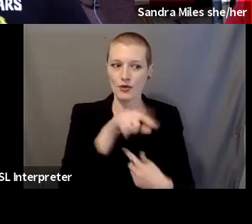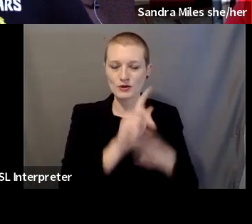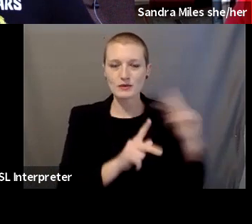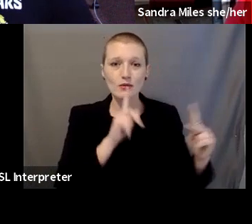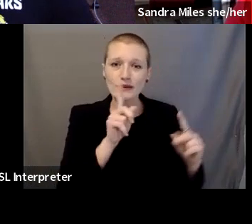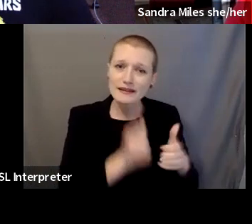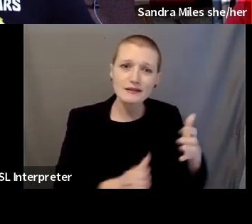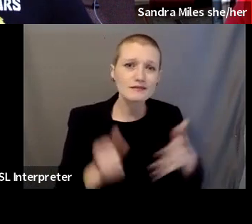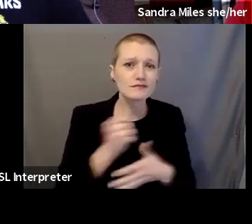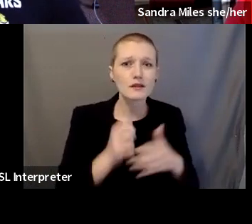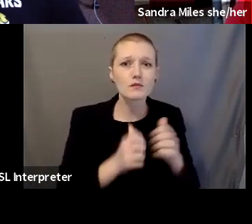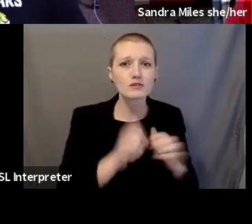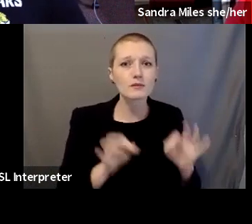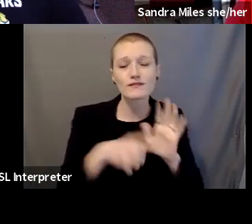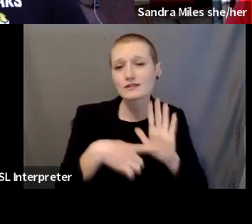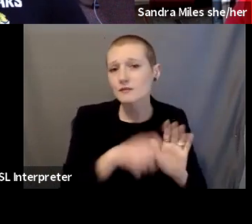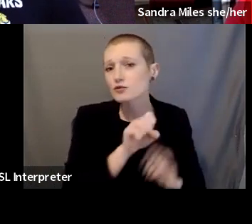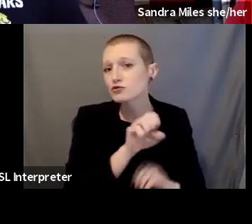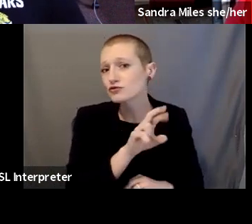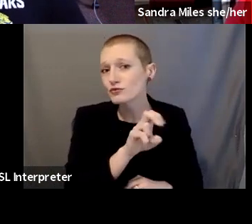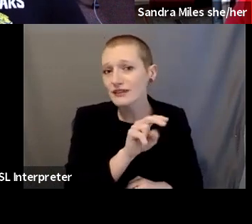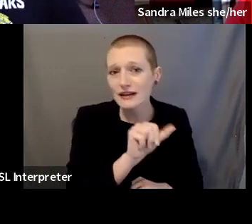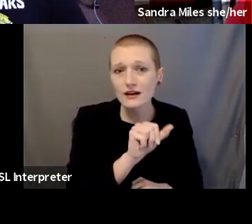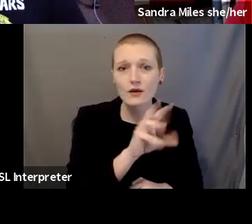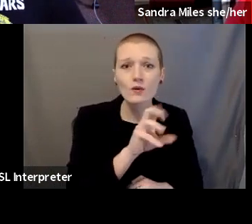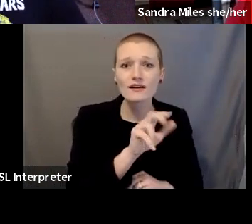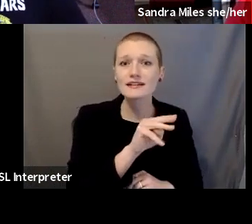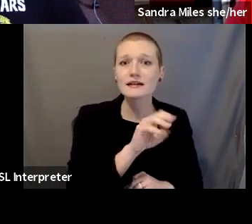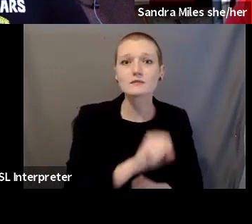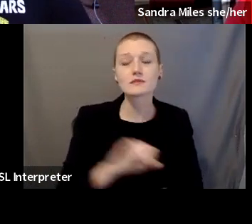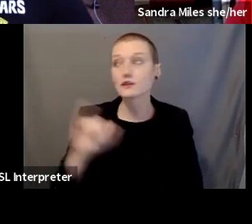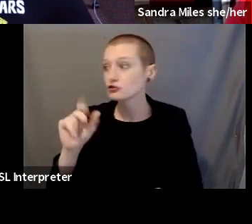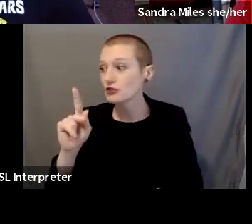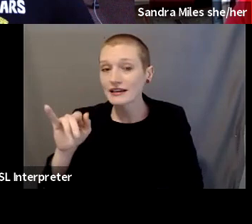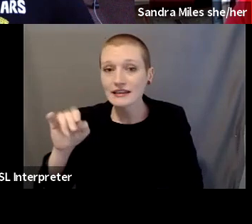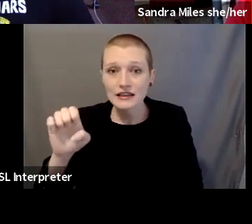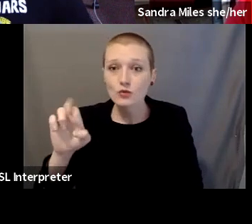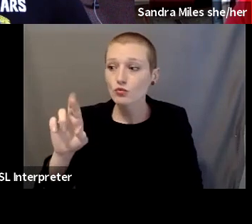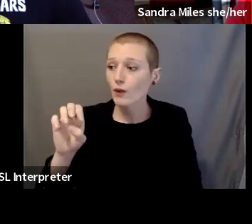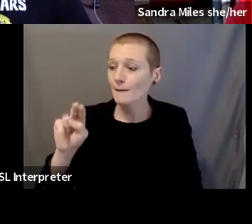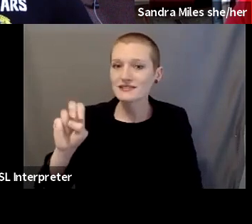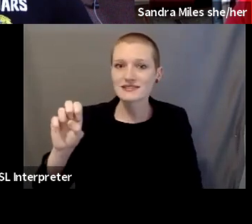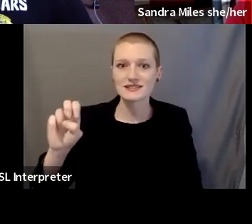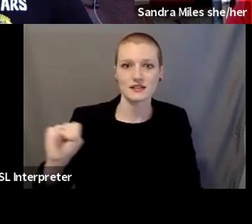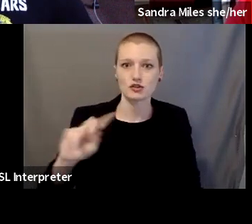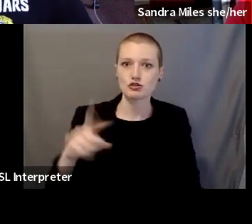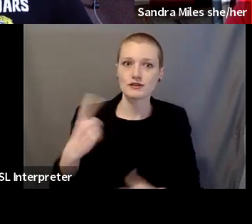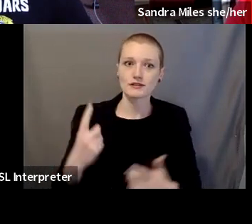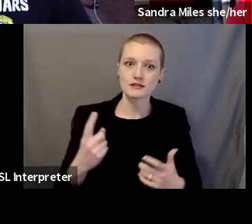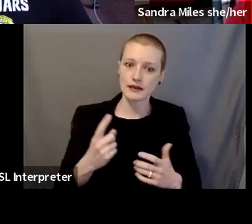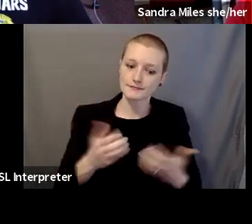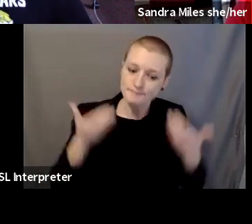Williams to Jackie Robinson, you know, just being a trailblazer as a Black person in America, I think that's really the